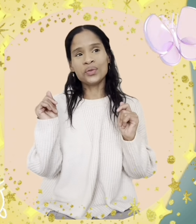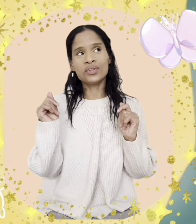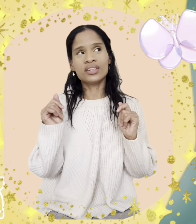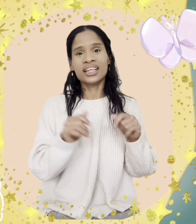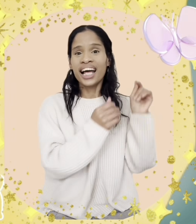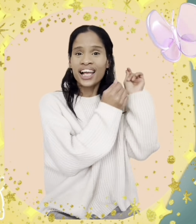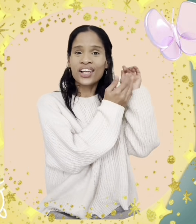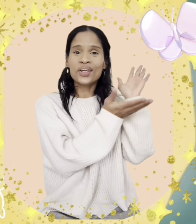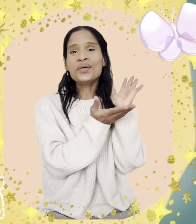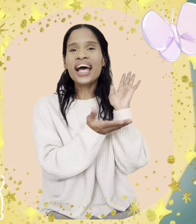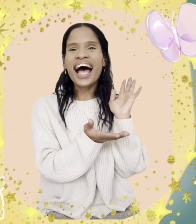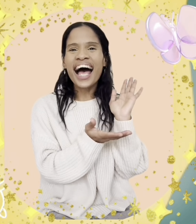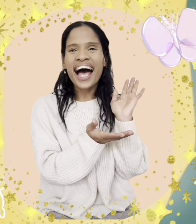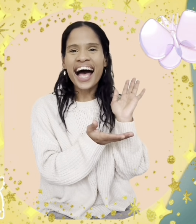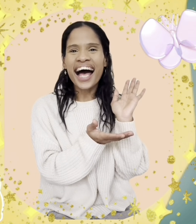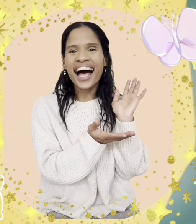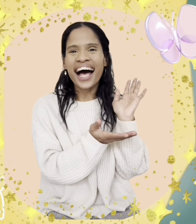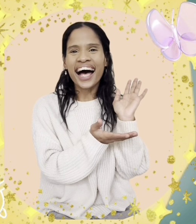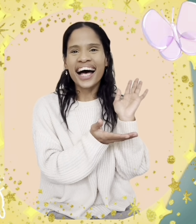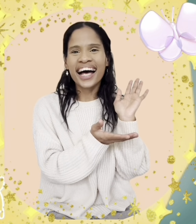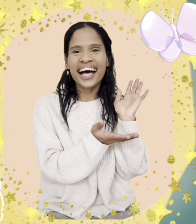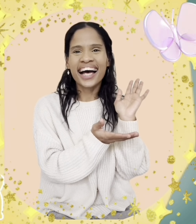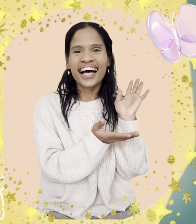to Luna.